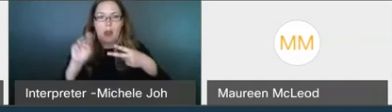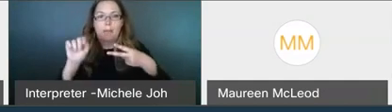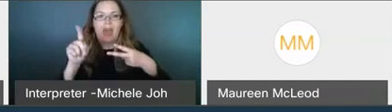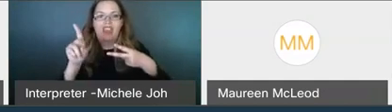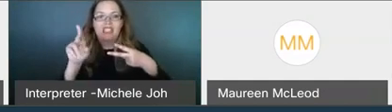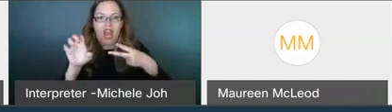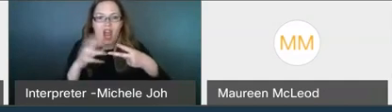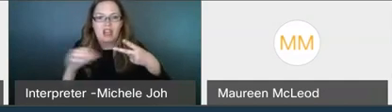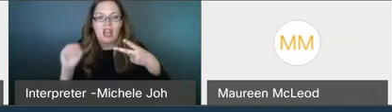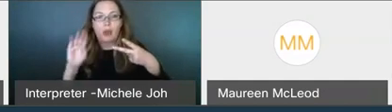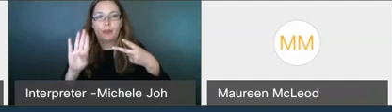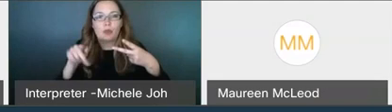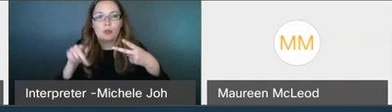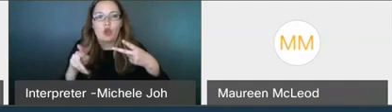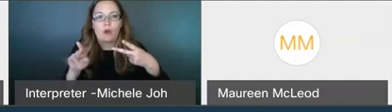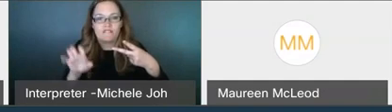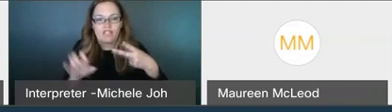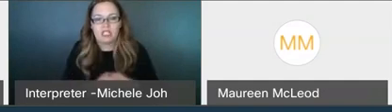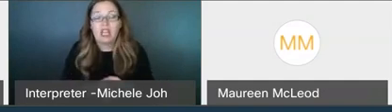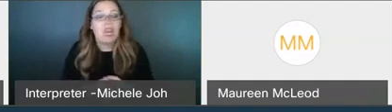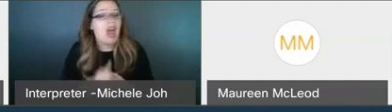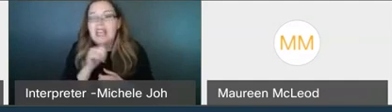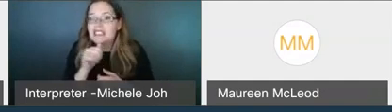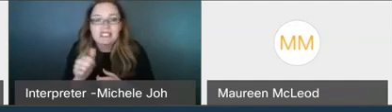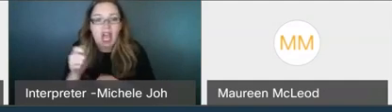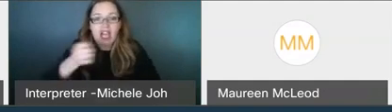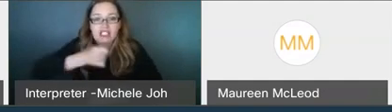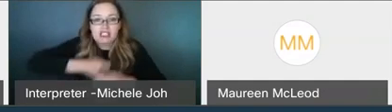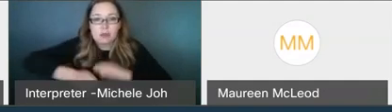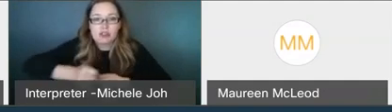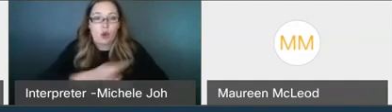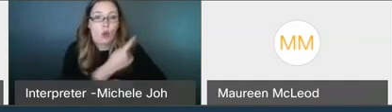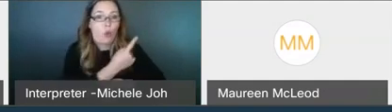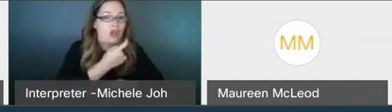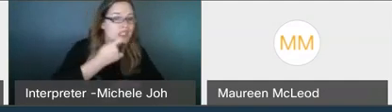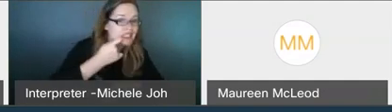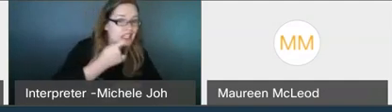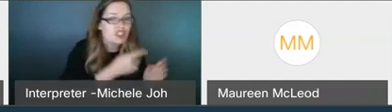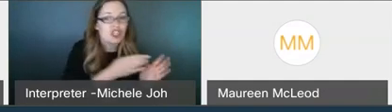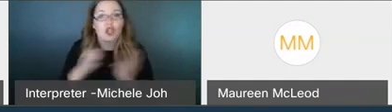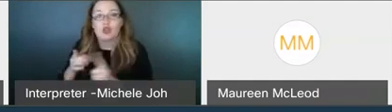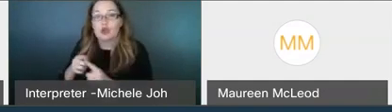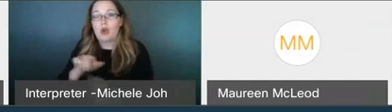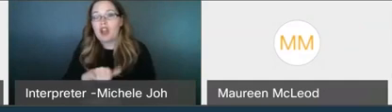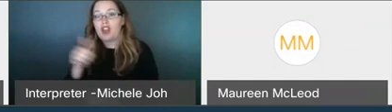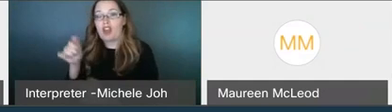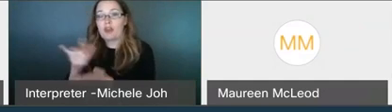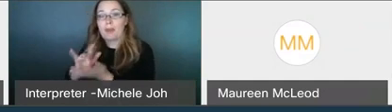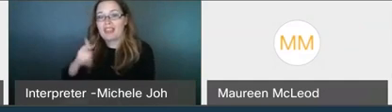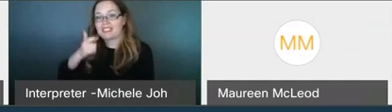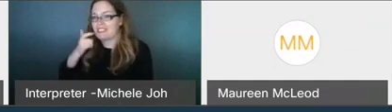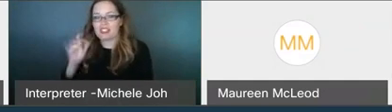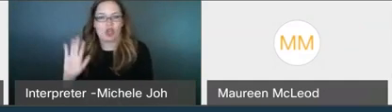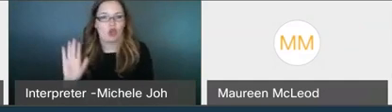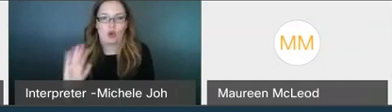What it's not is substitution of one addiction for another. And I'm very careful in language here, and as I explained to you at the beginning,